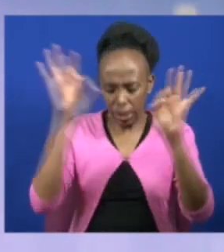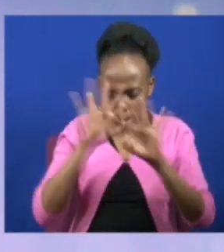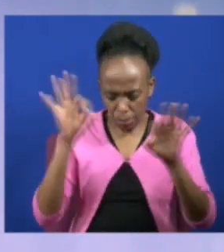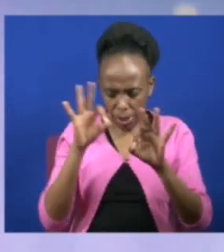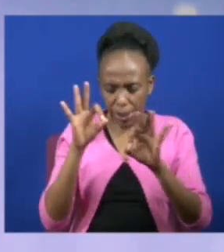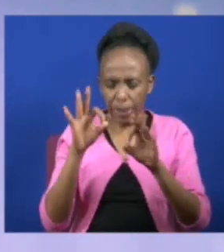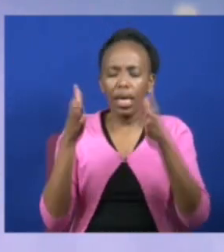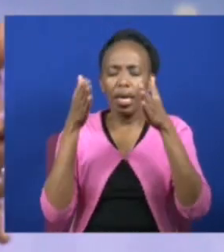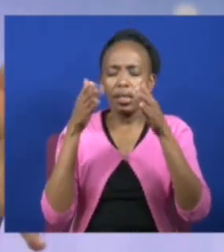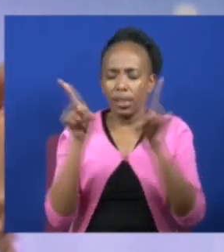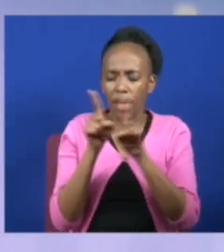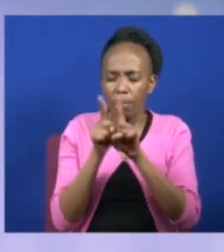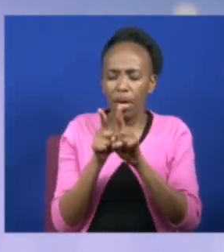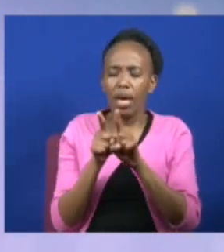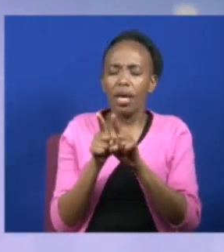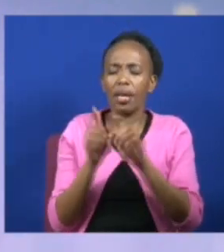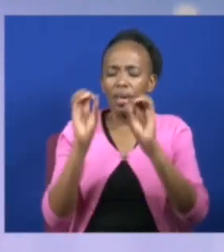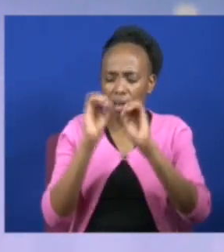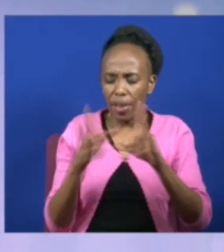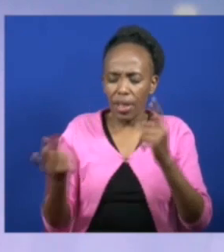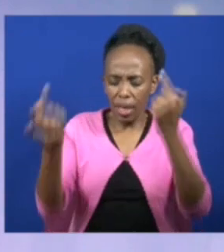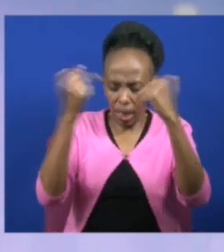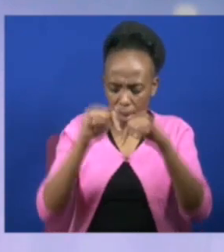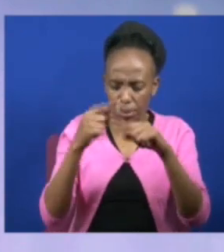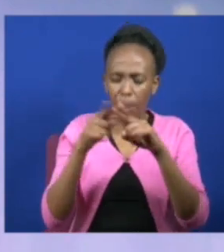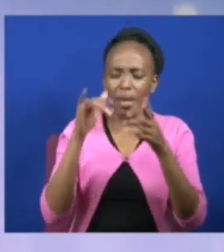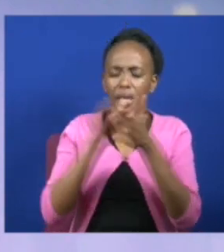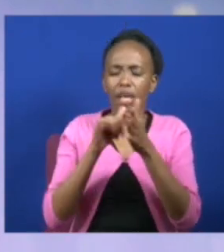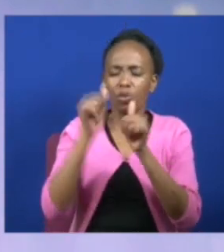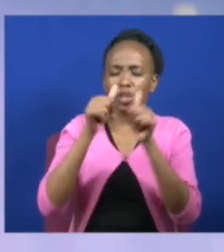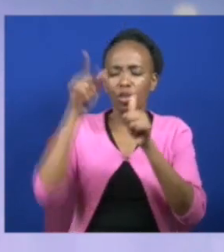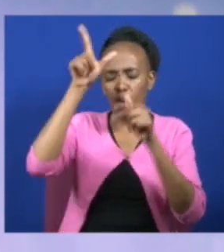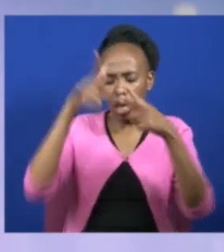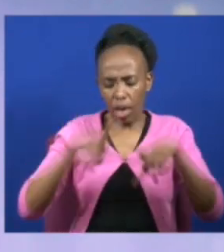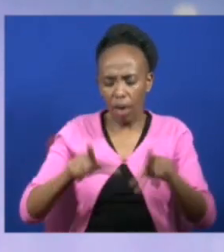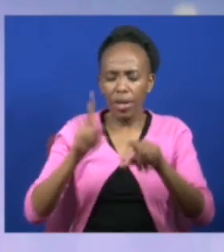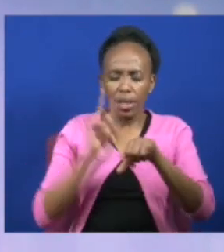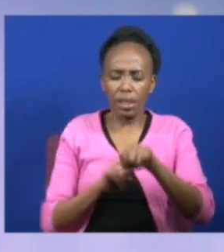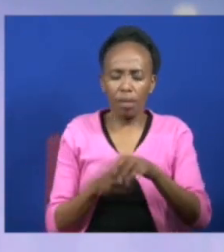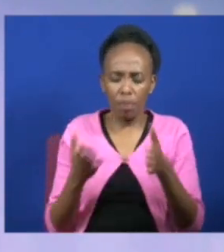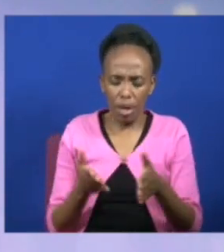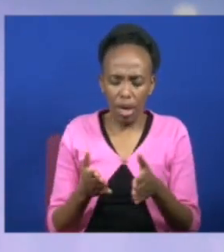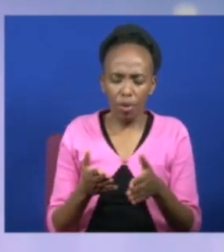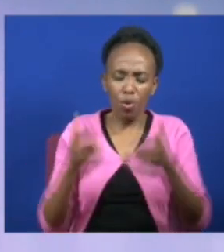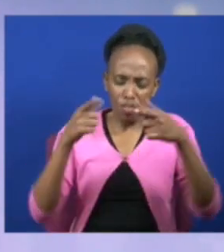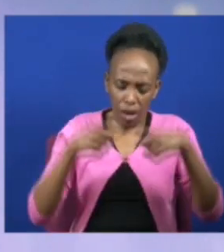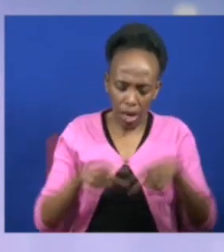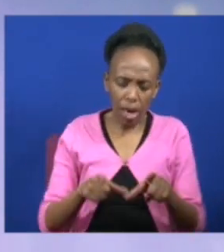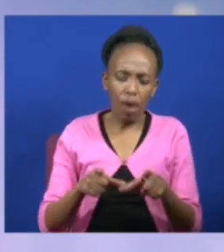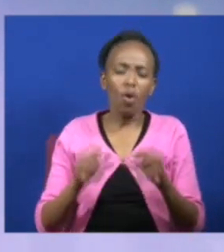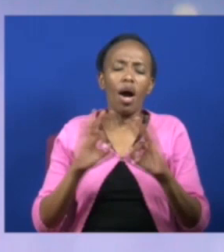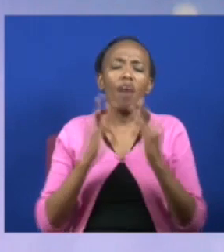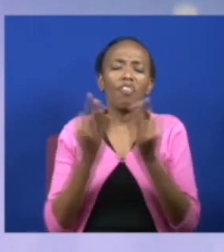surprise and nothing comes to us except that which you allow. And in this season and time, you have allowed